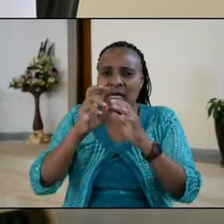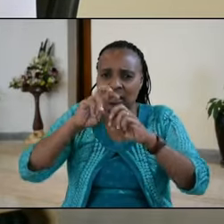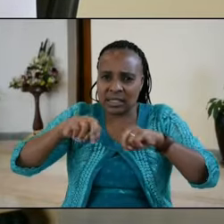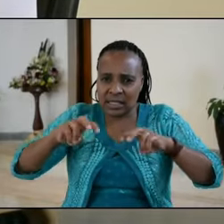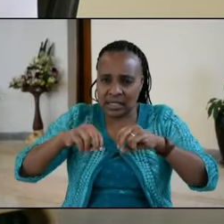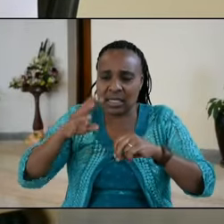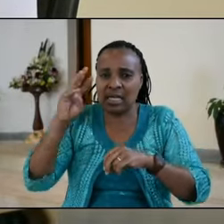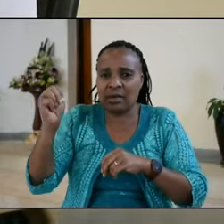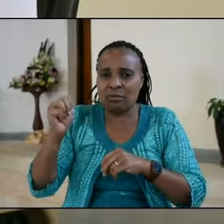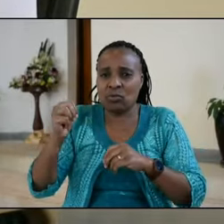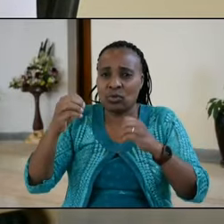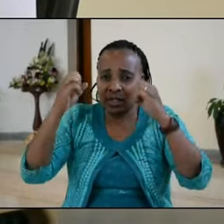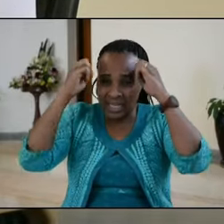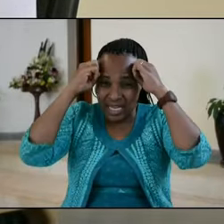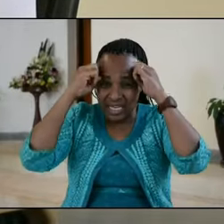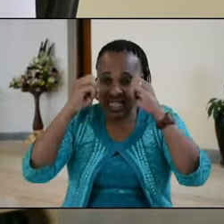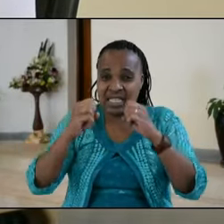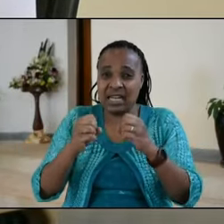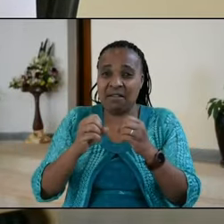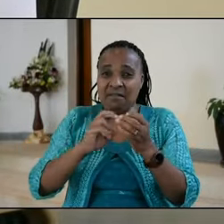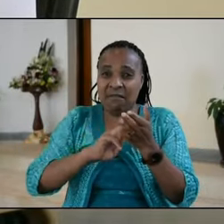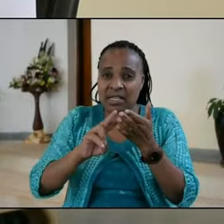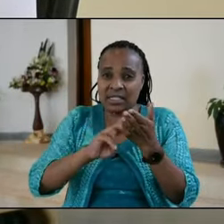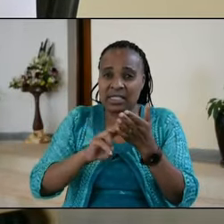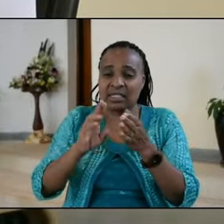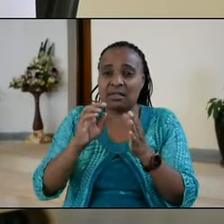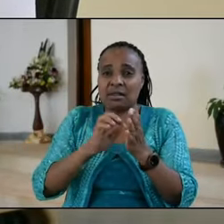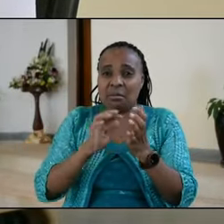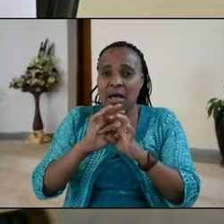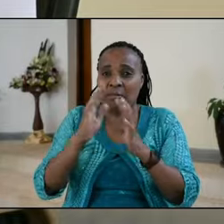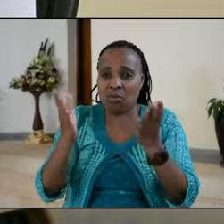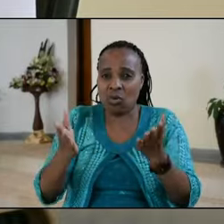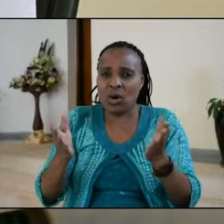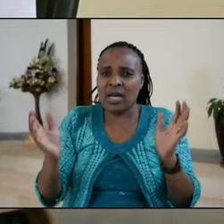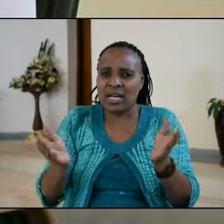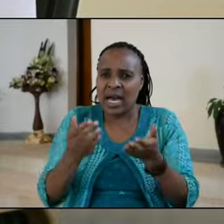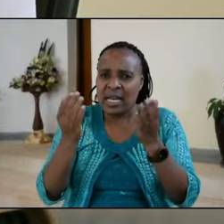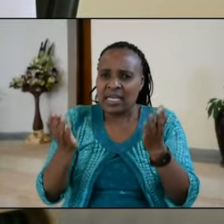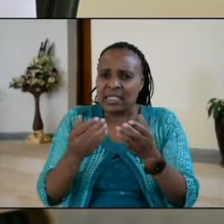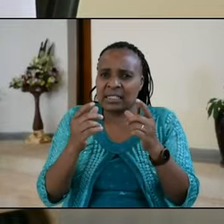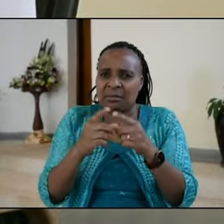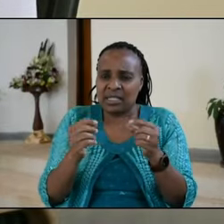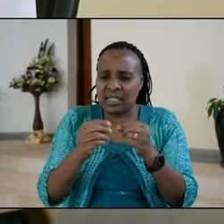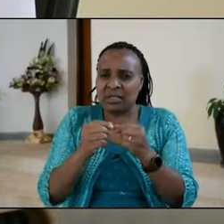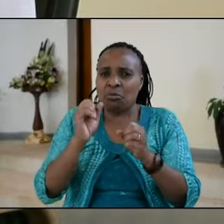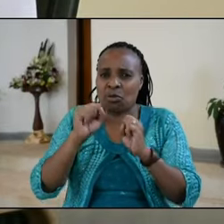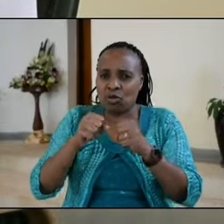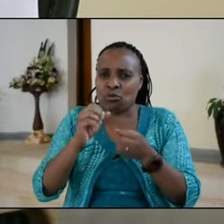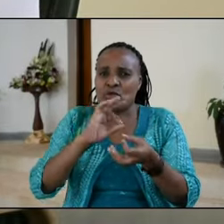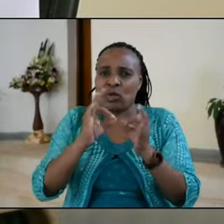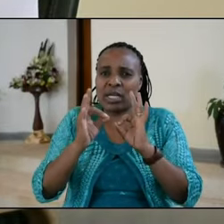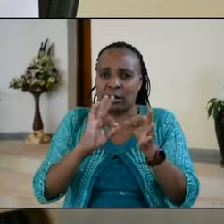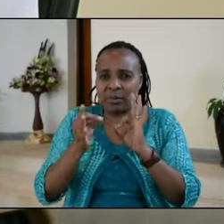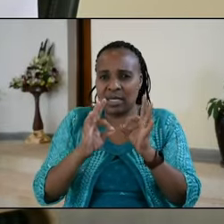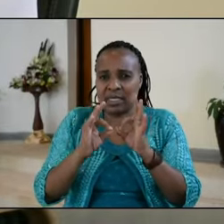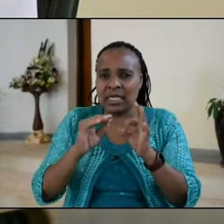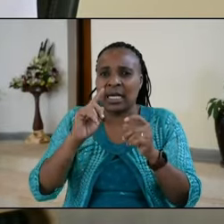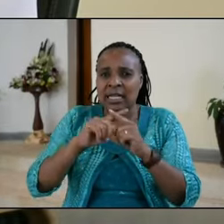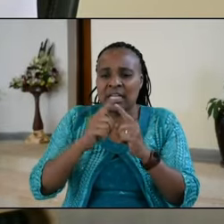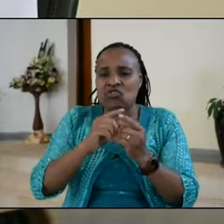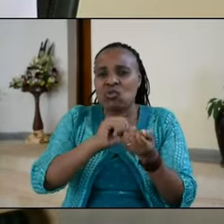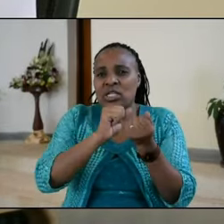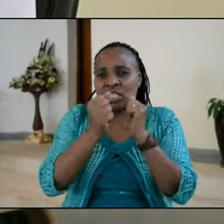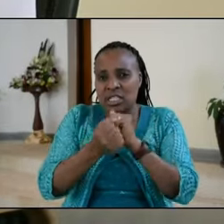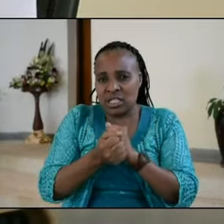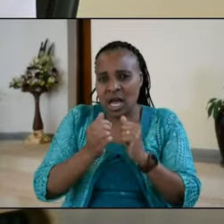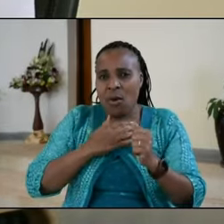studying scripture, we are encouraged by the message therein. We are able to interpret it so that it may change our lives